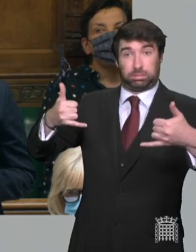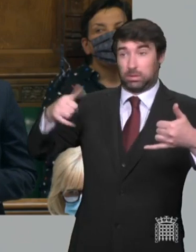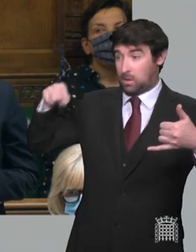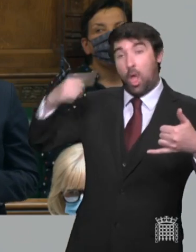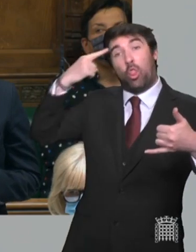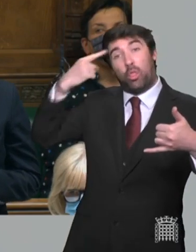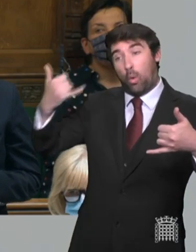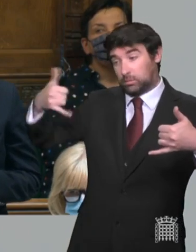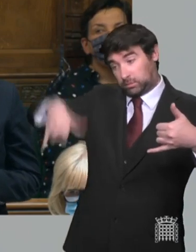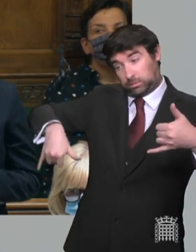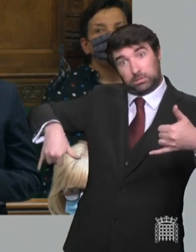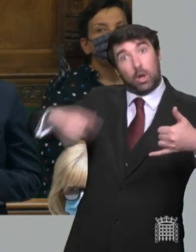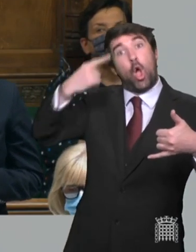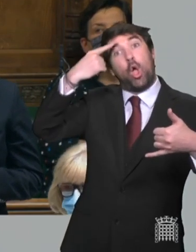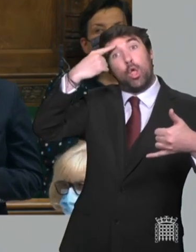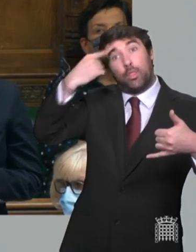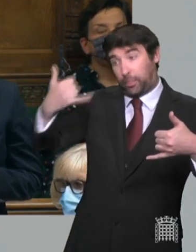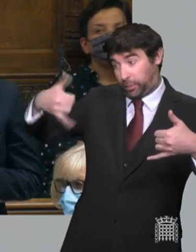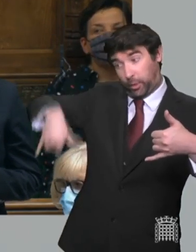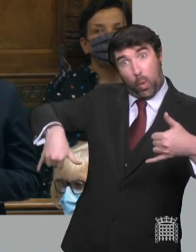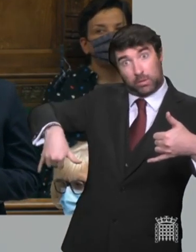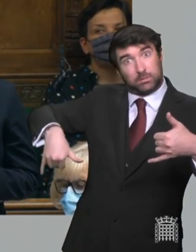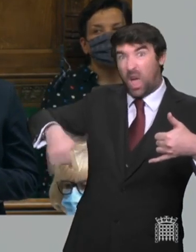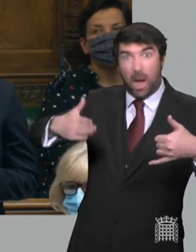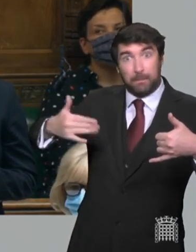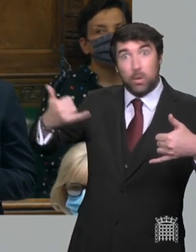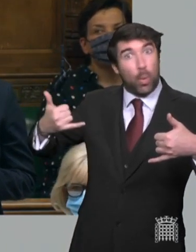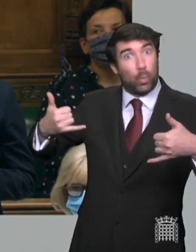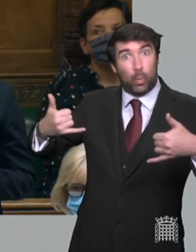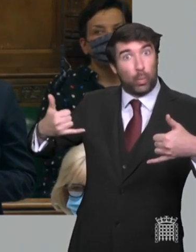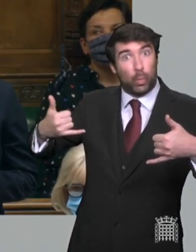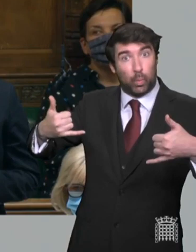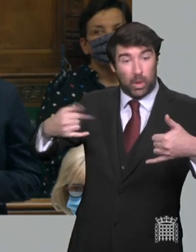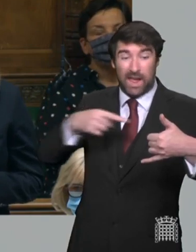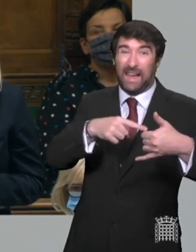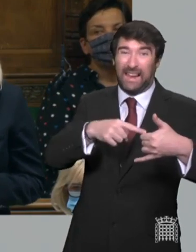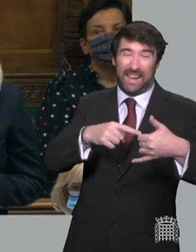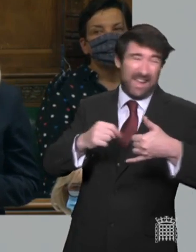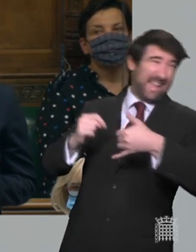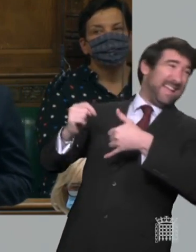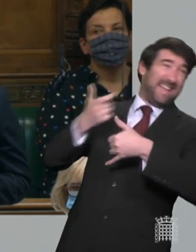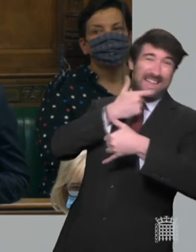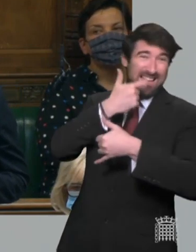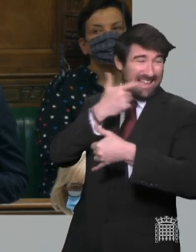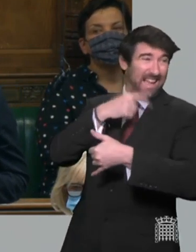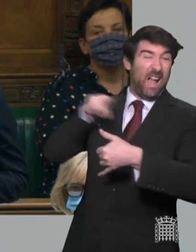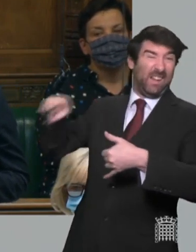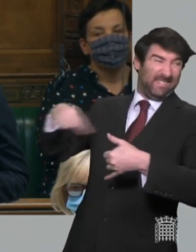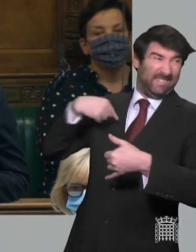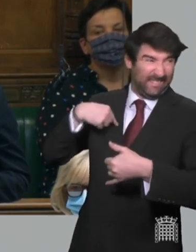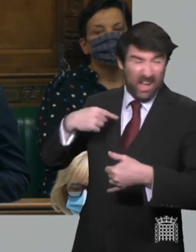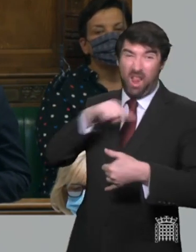are having to lie to people. We are giving them false hope. The whole thing is an